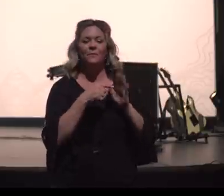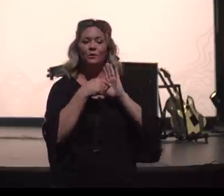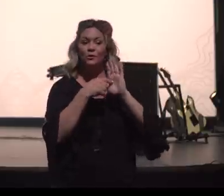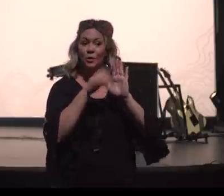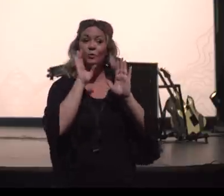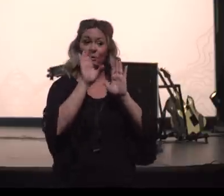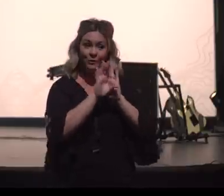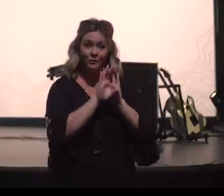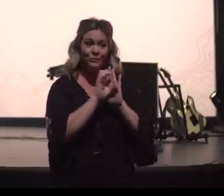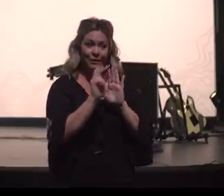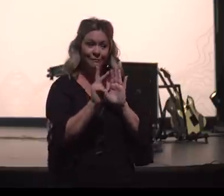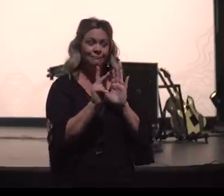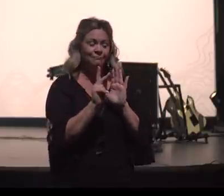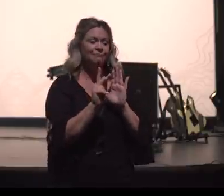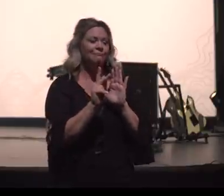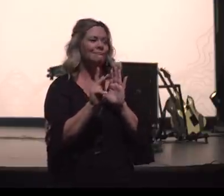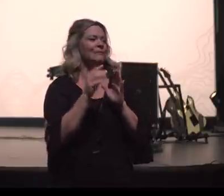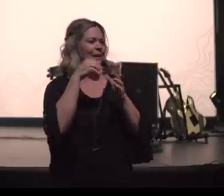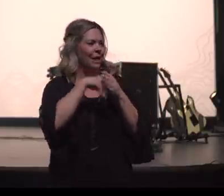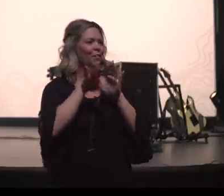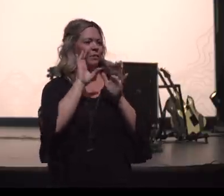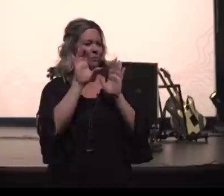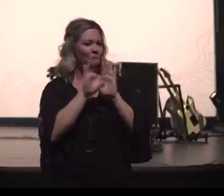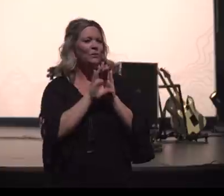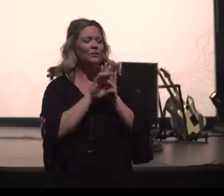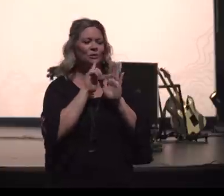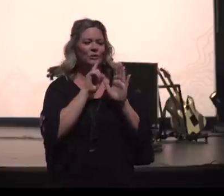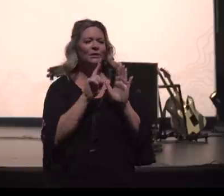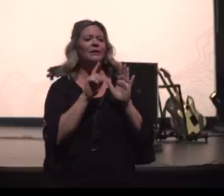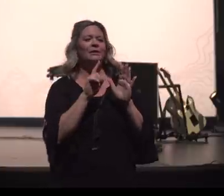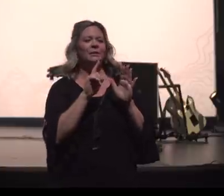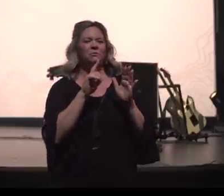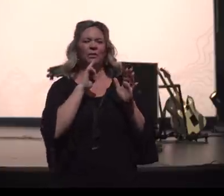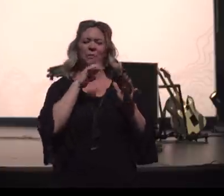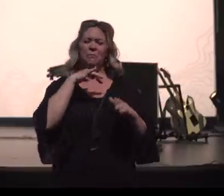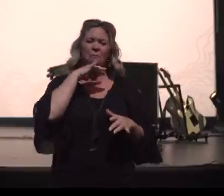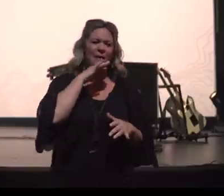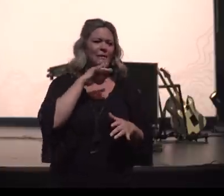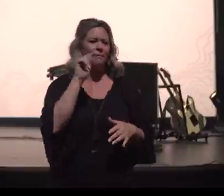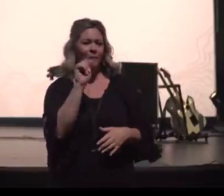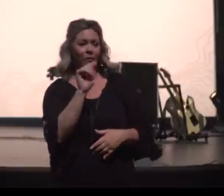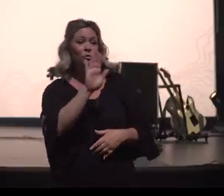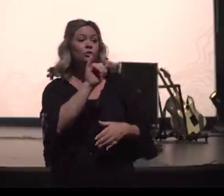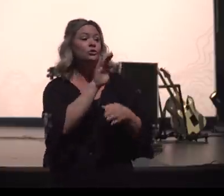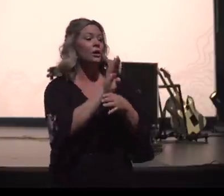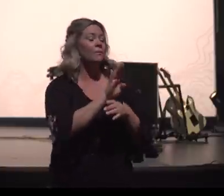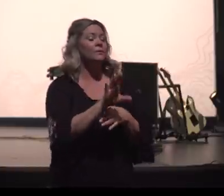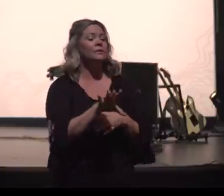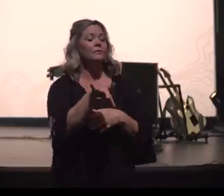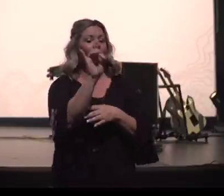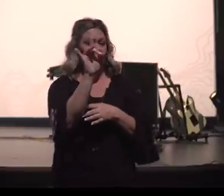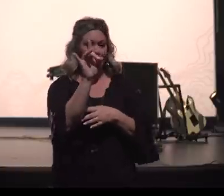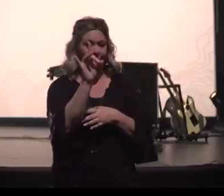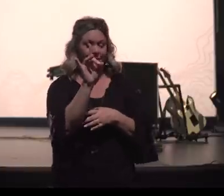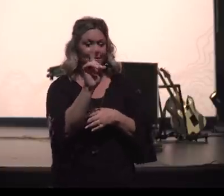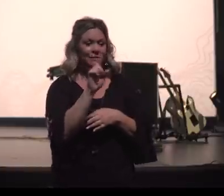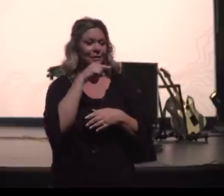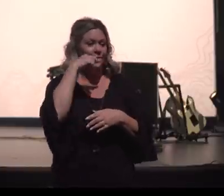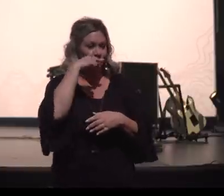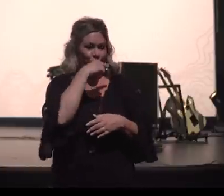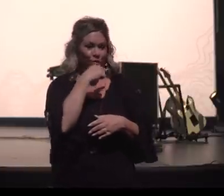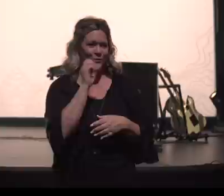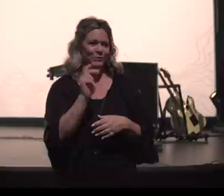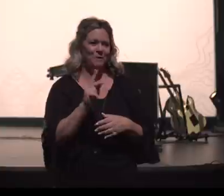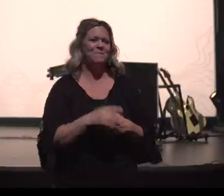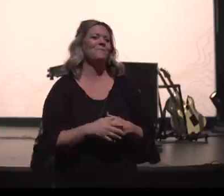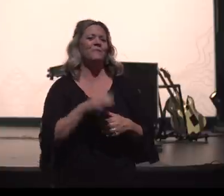picture in just a minute, okay? And in this picture, it's a messy bathroom, and your job is to see if you can find the